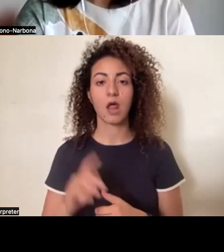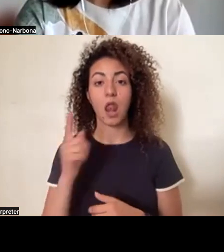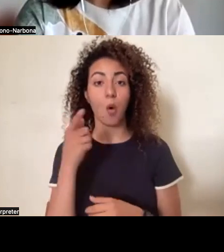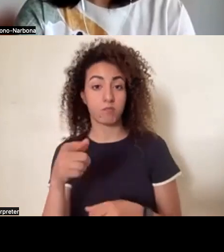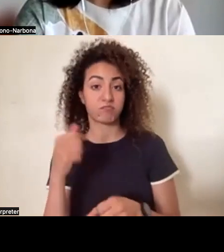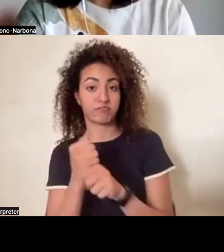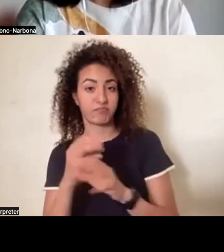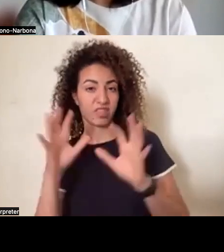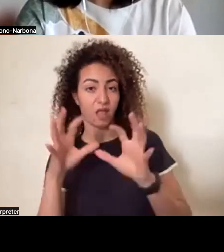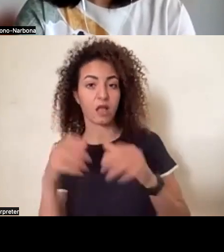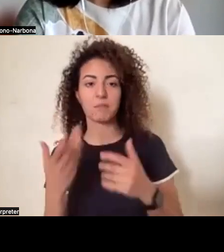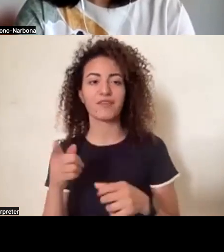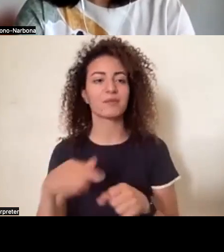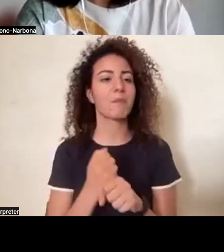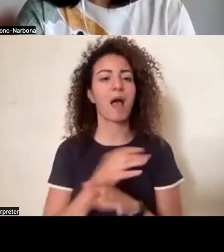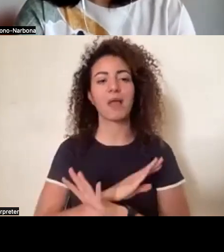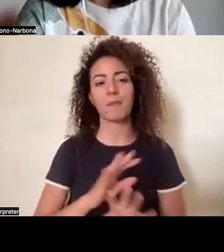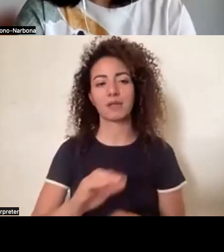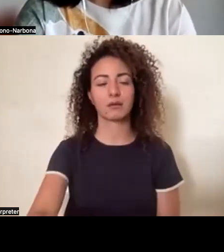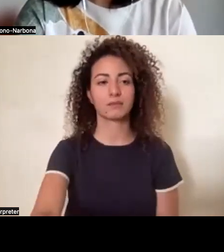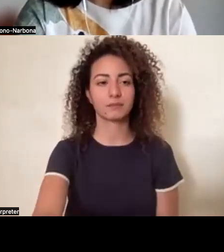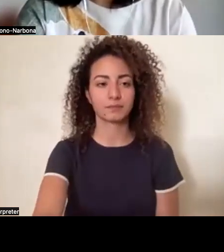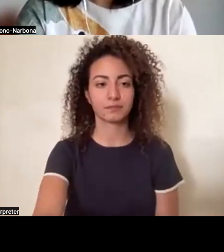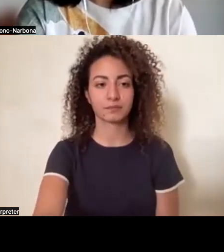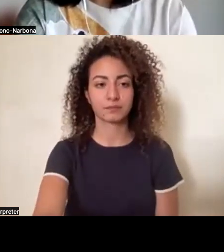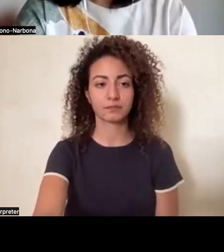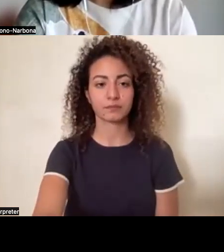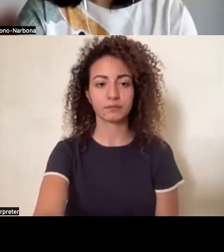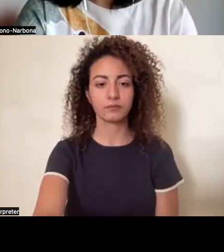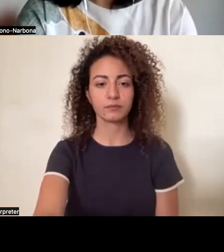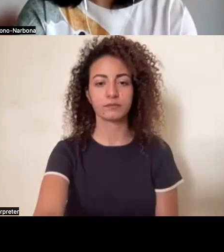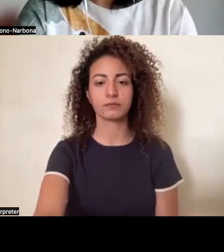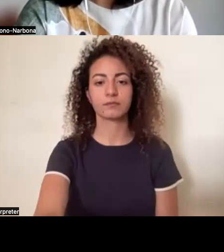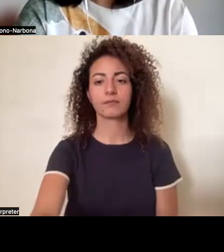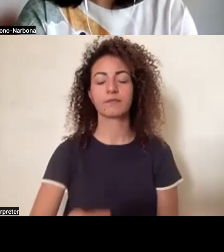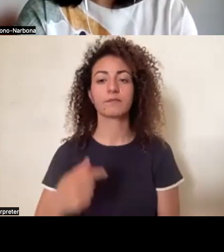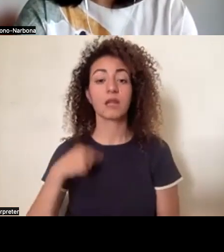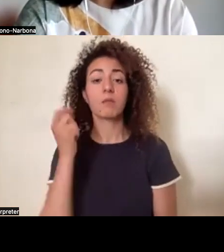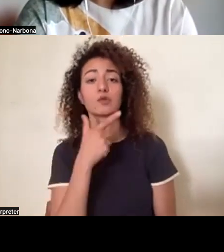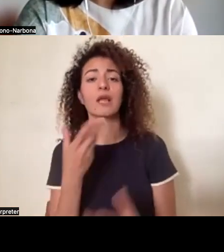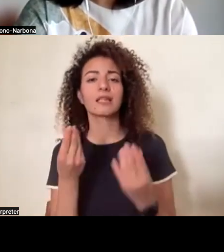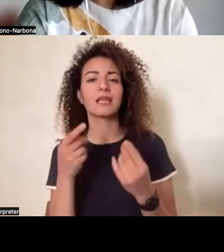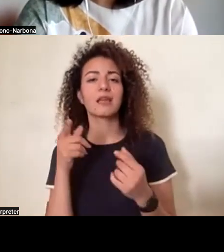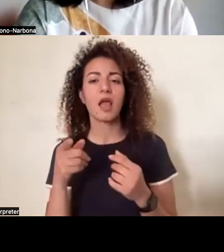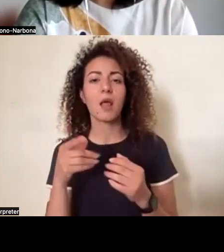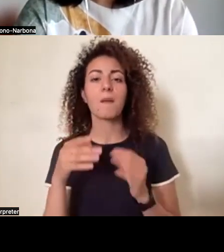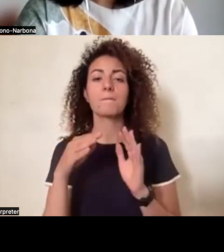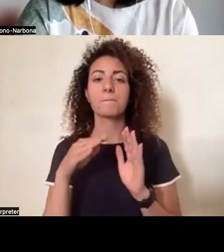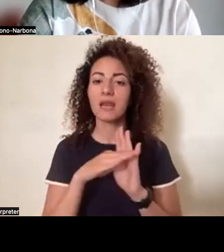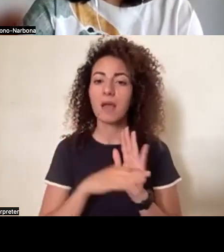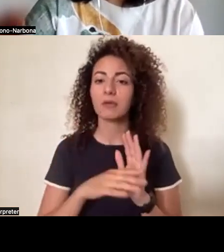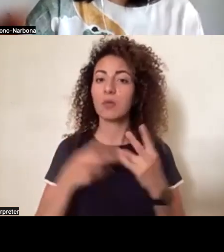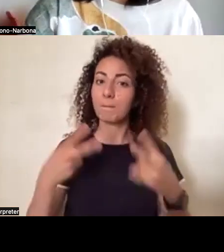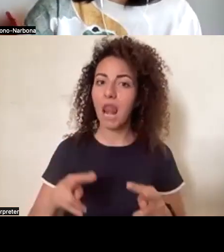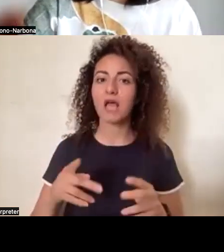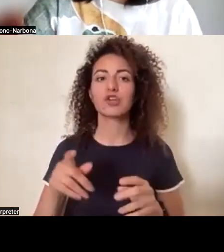Lebanon. Also speaking about the consultation with CSOs, I'm so happy that this process has become more